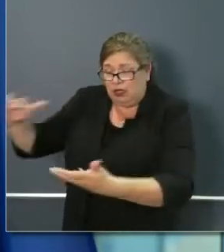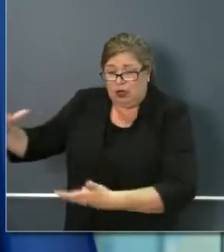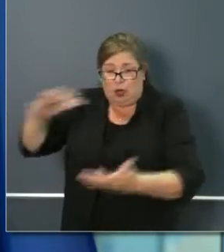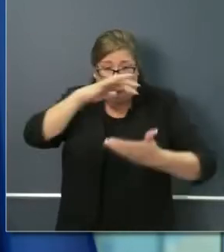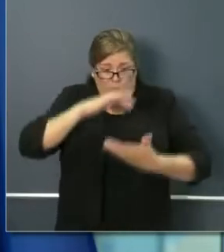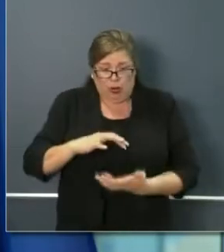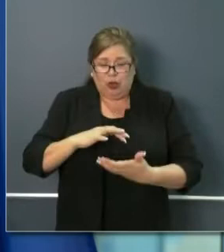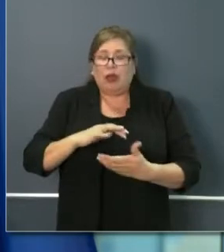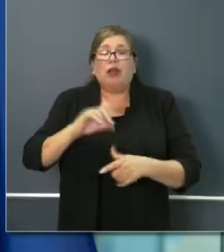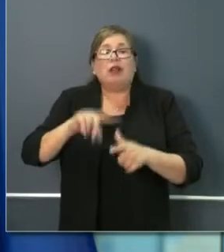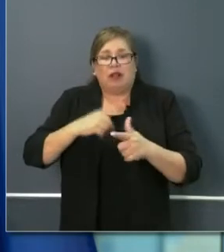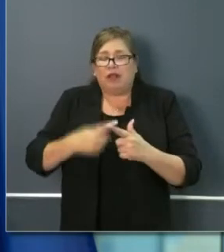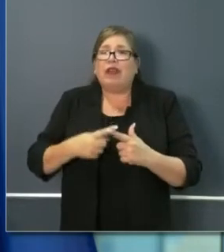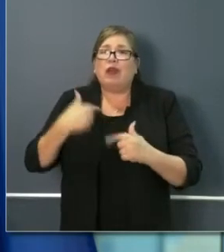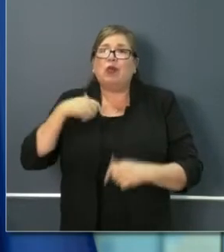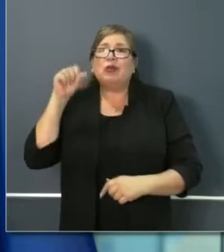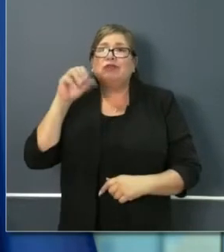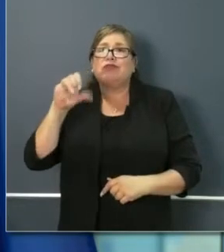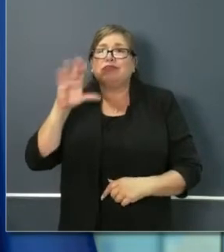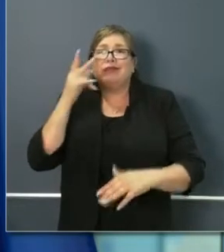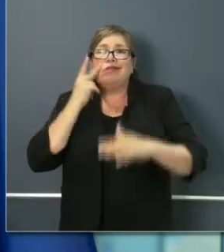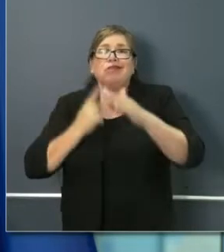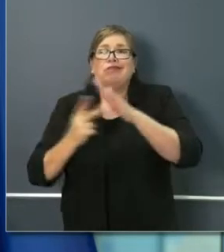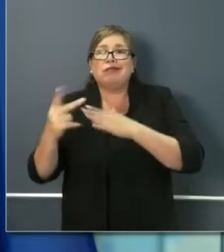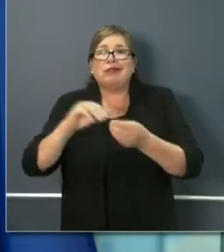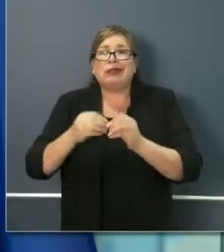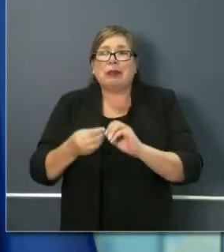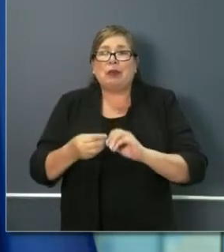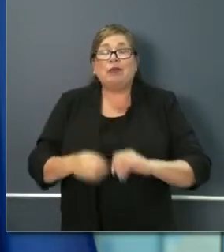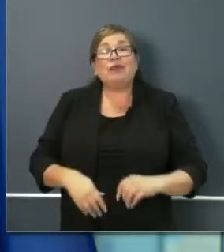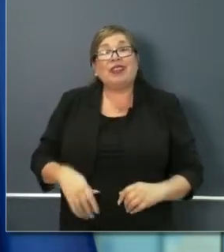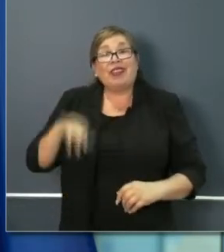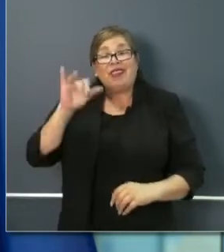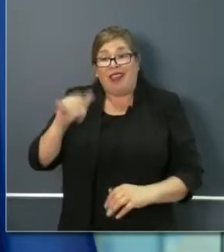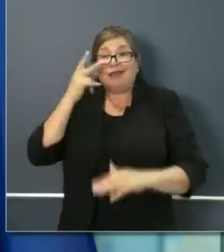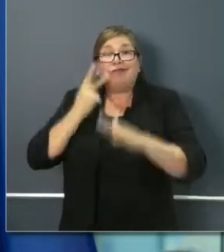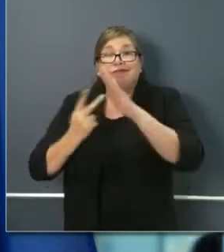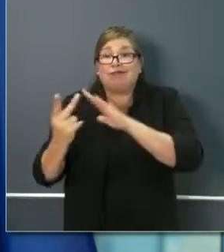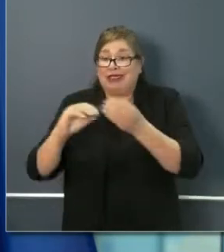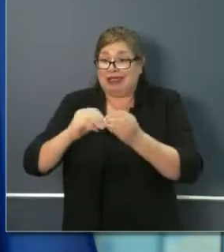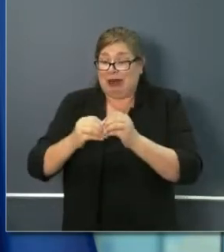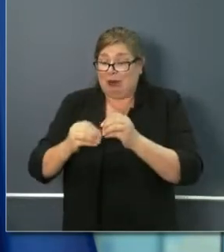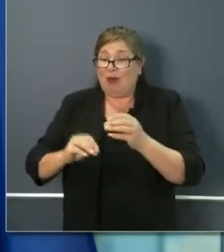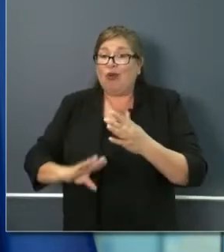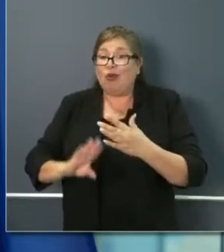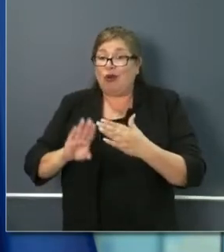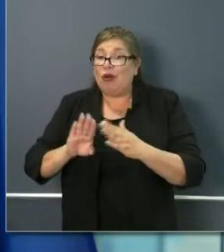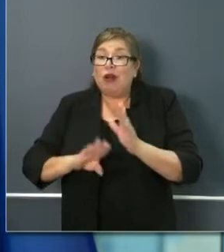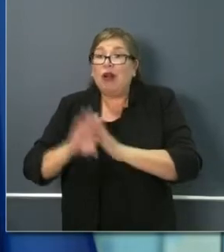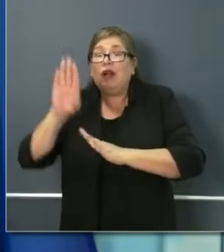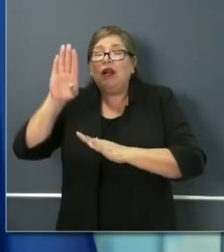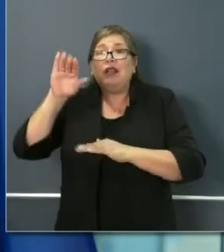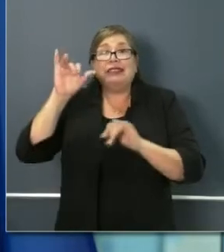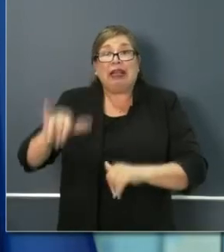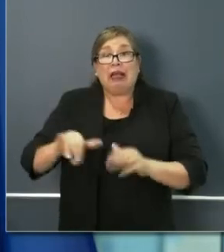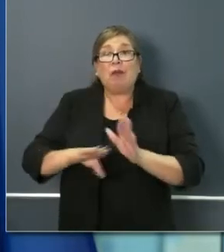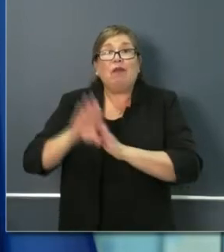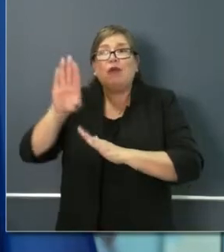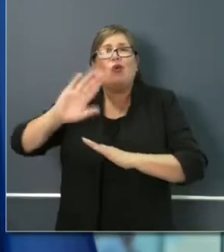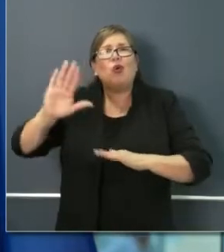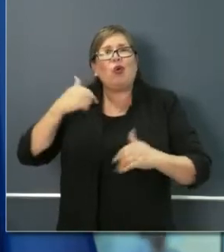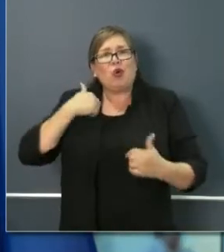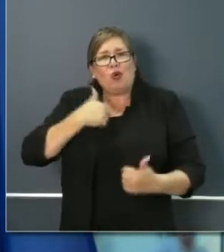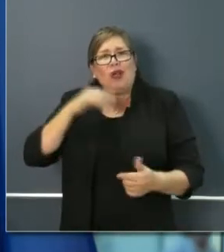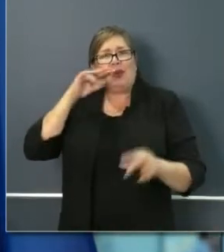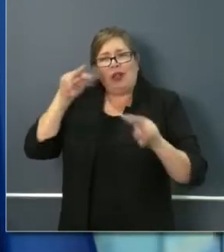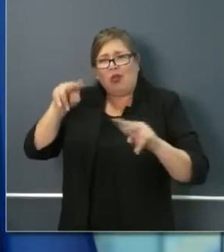rate that we did. That modeling is iterative. That modeling is constantly being reviewed, updated. We